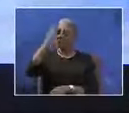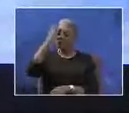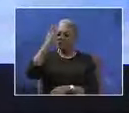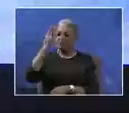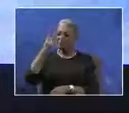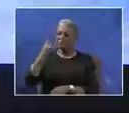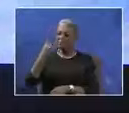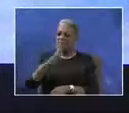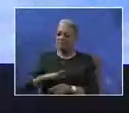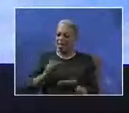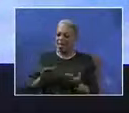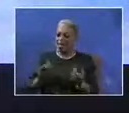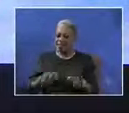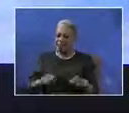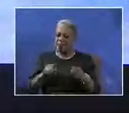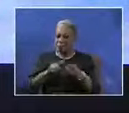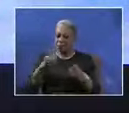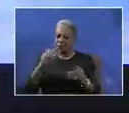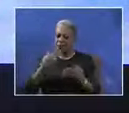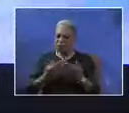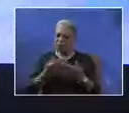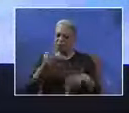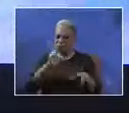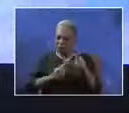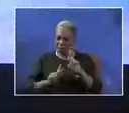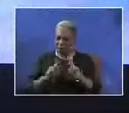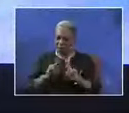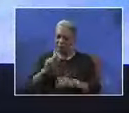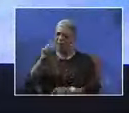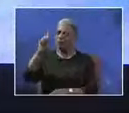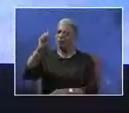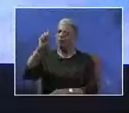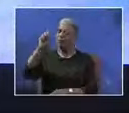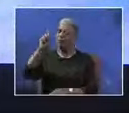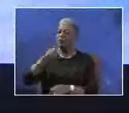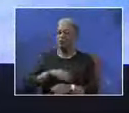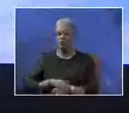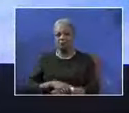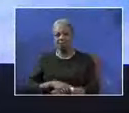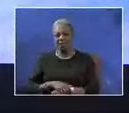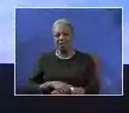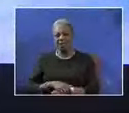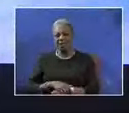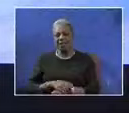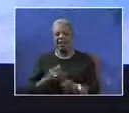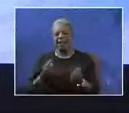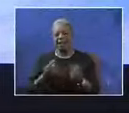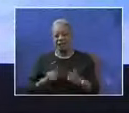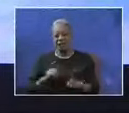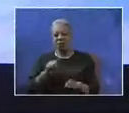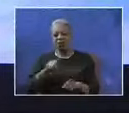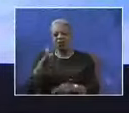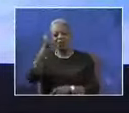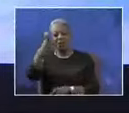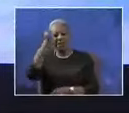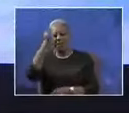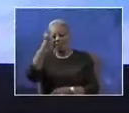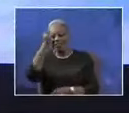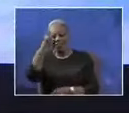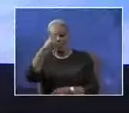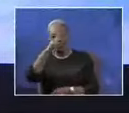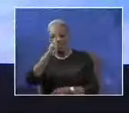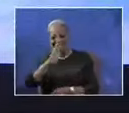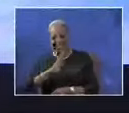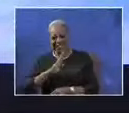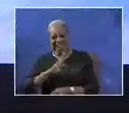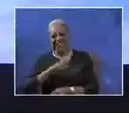people? Because you, when you really understand who you are and who God is, you don't ask why bad things happen to good